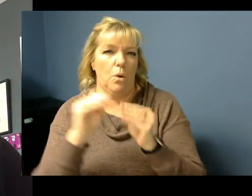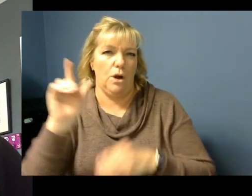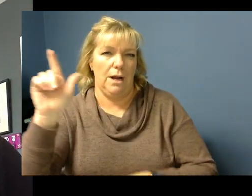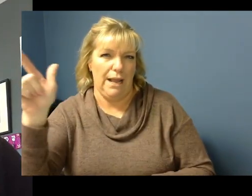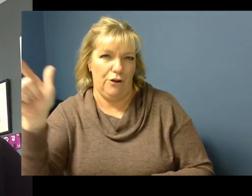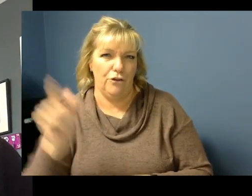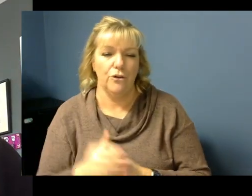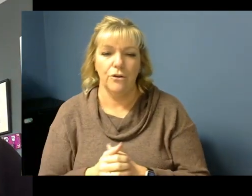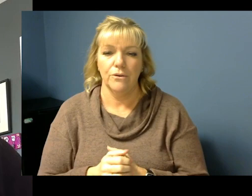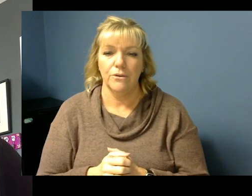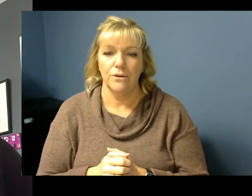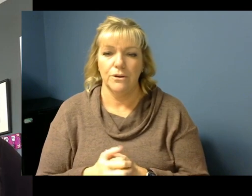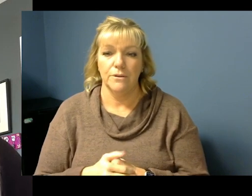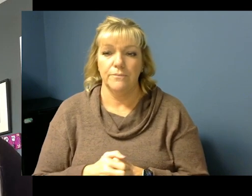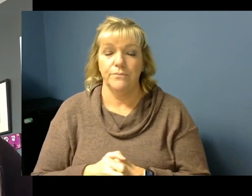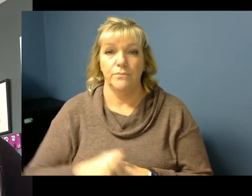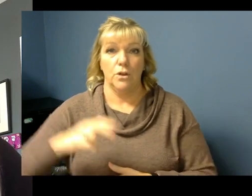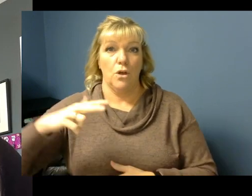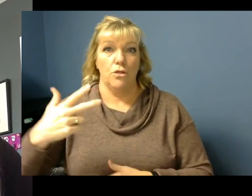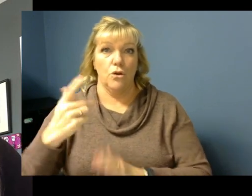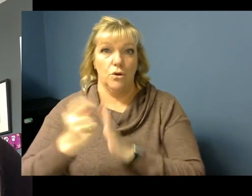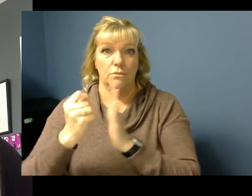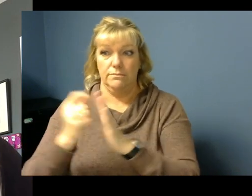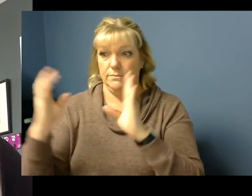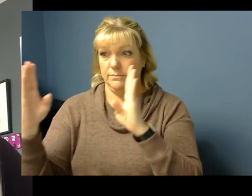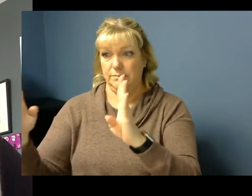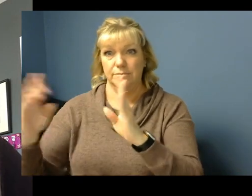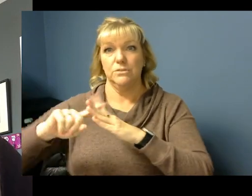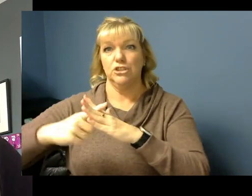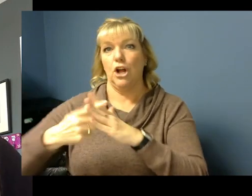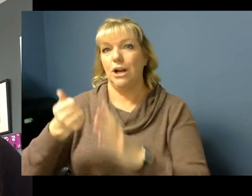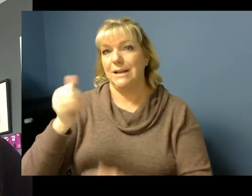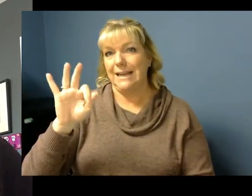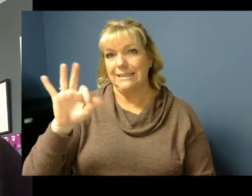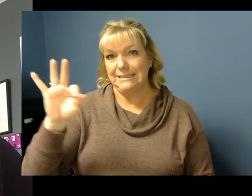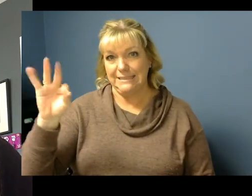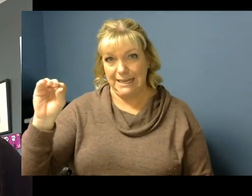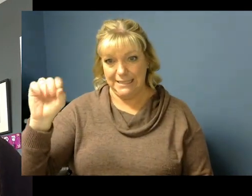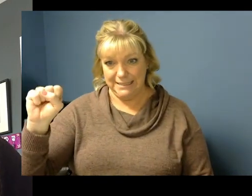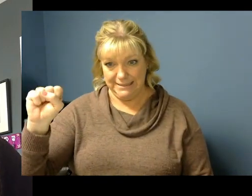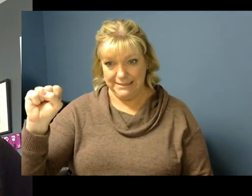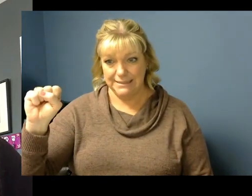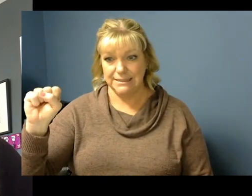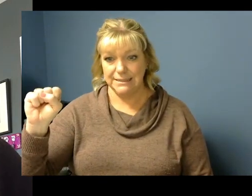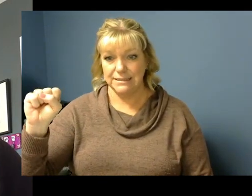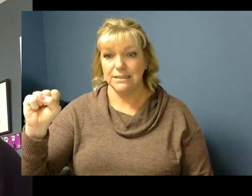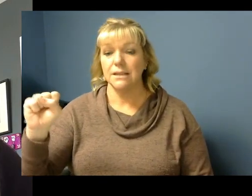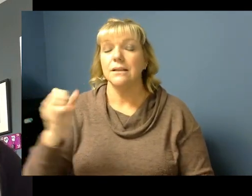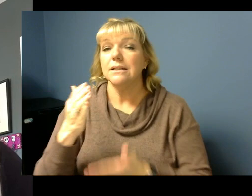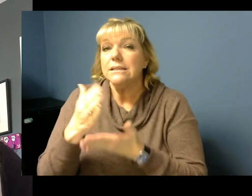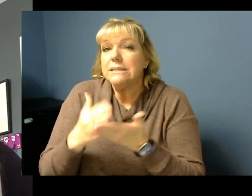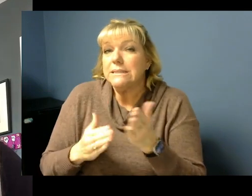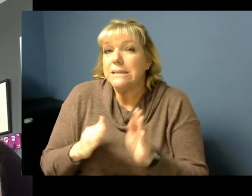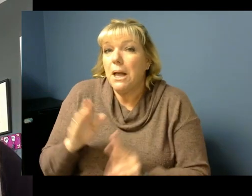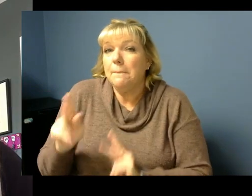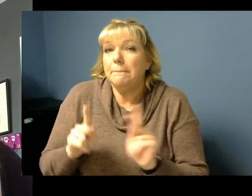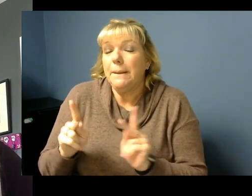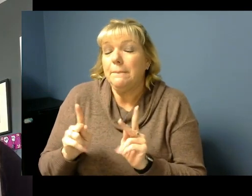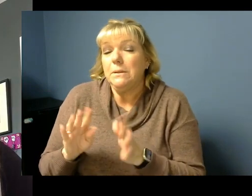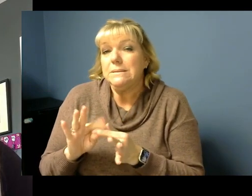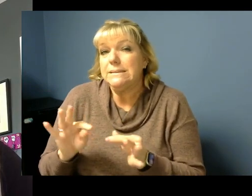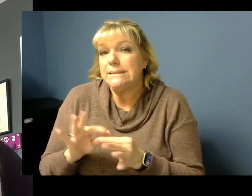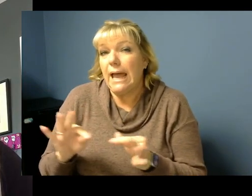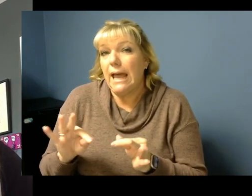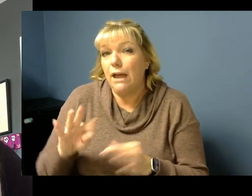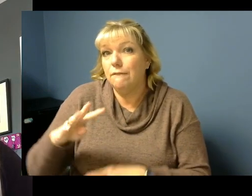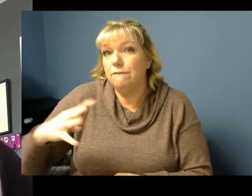then third wave is going to start in the 90s. There's also some suggestion that maybe a fourth wave started in